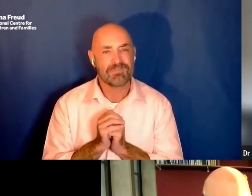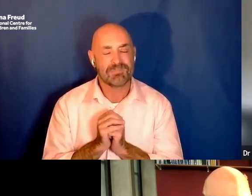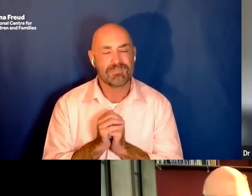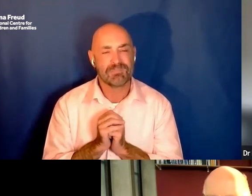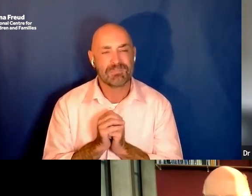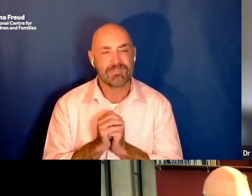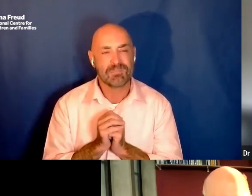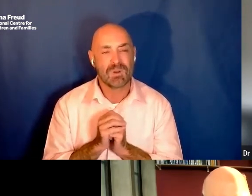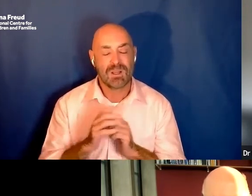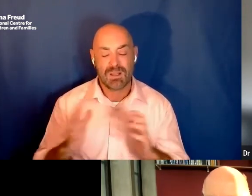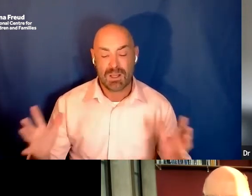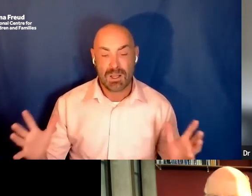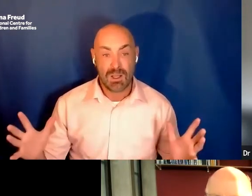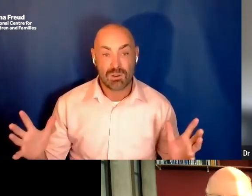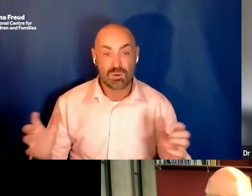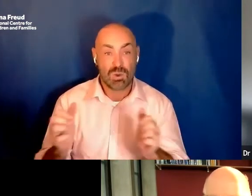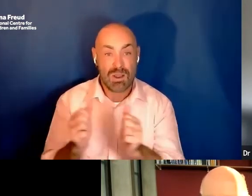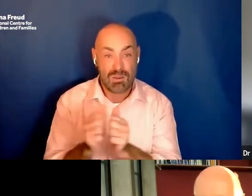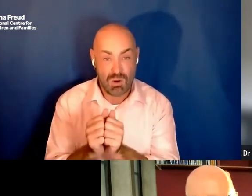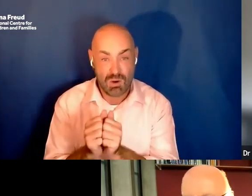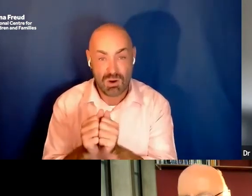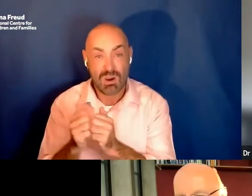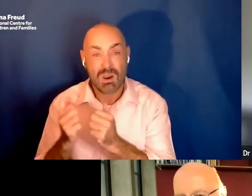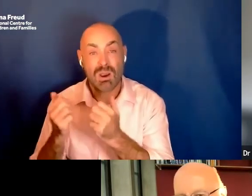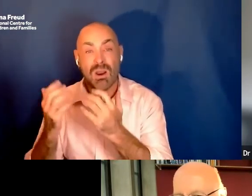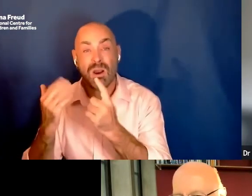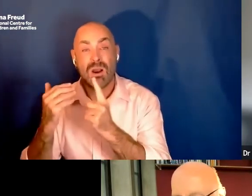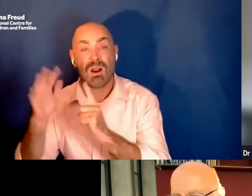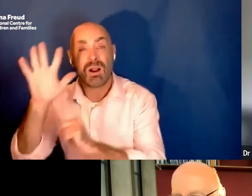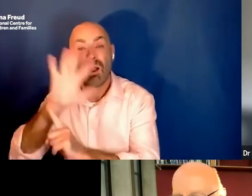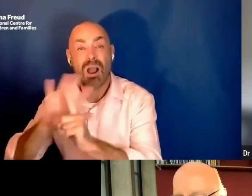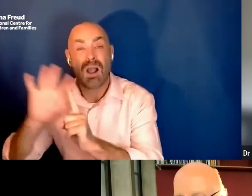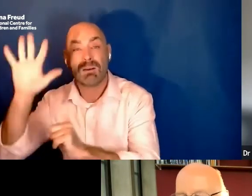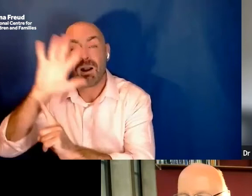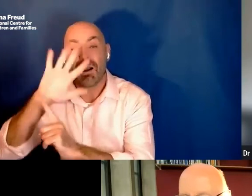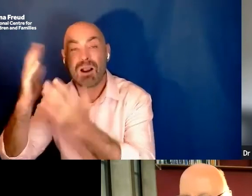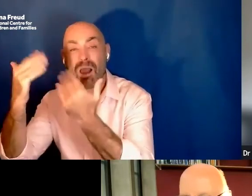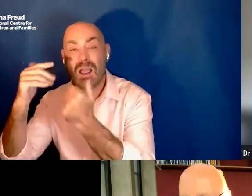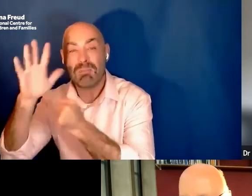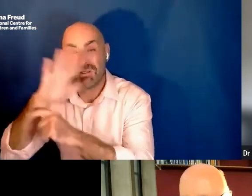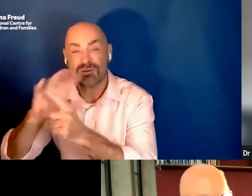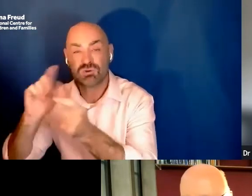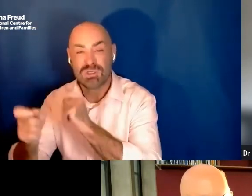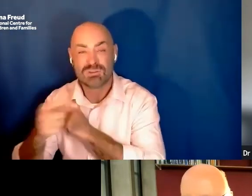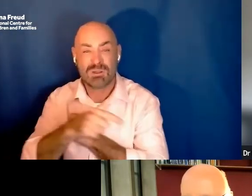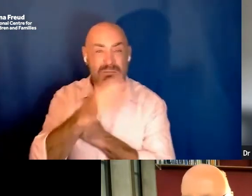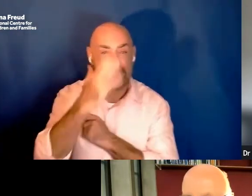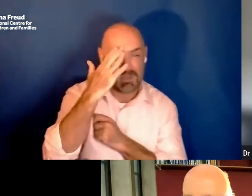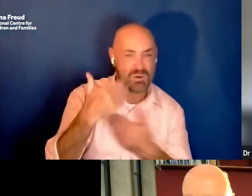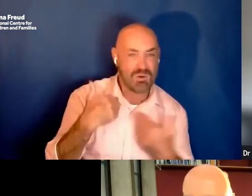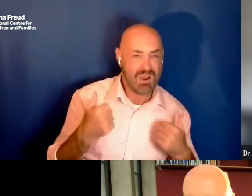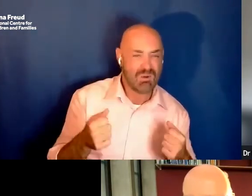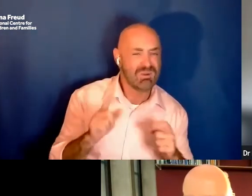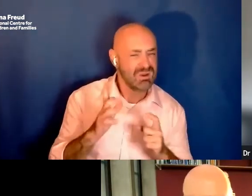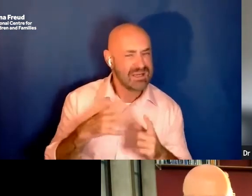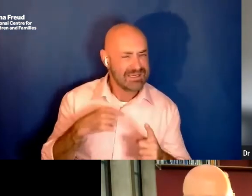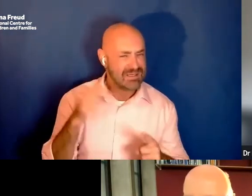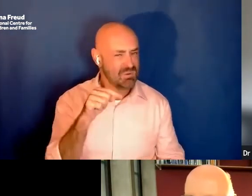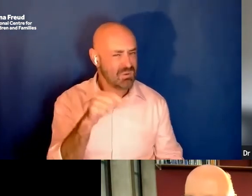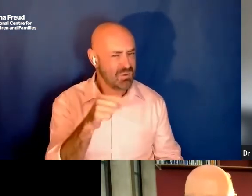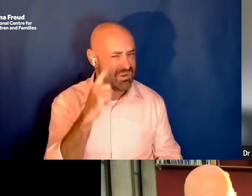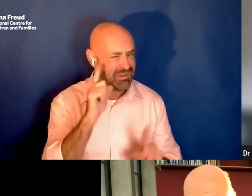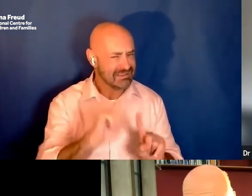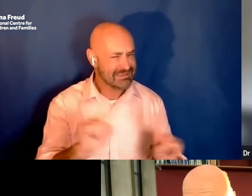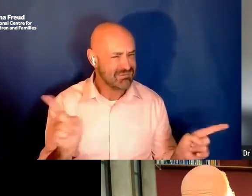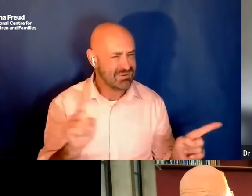bringing together climate change and mental health means really rethinking mental health quite fundamentally in many ways,